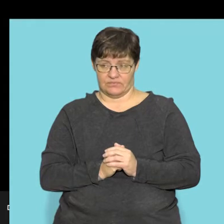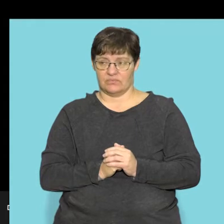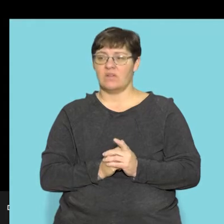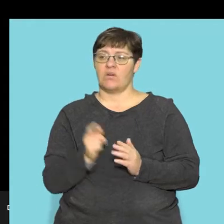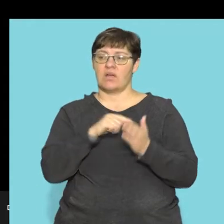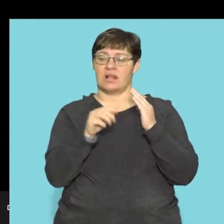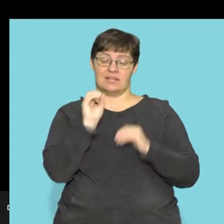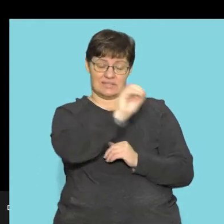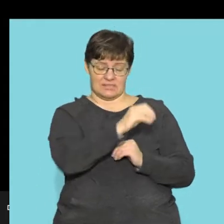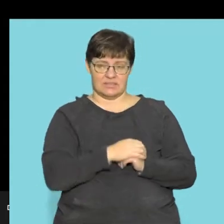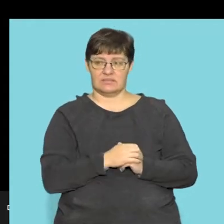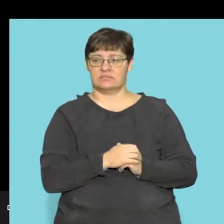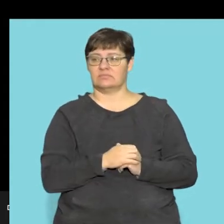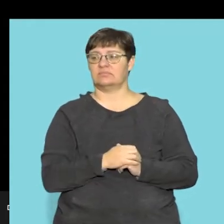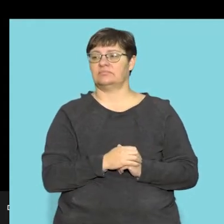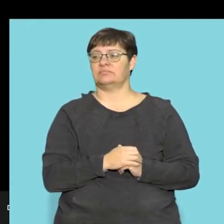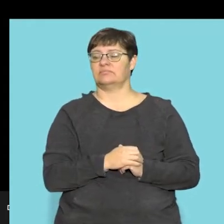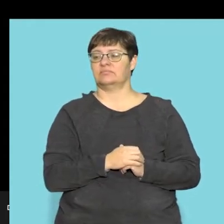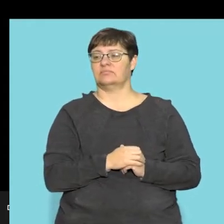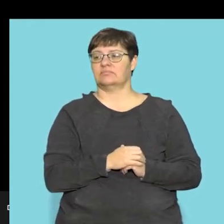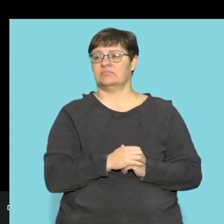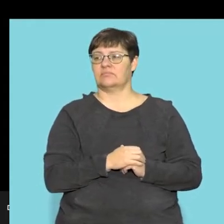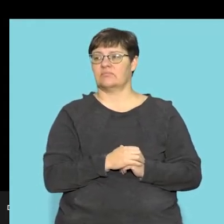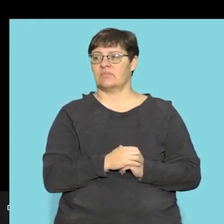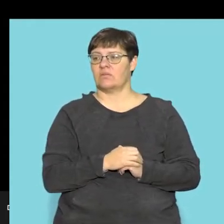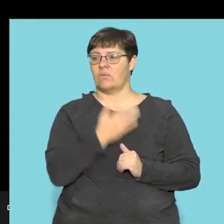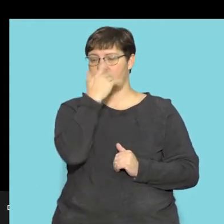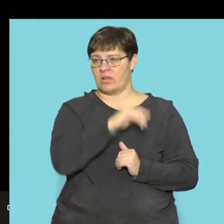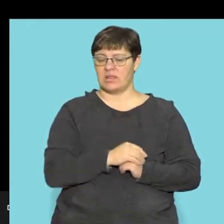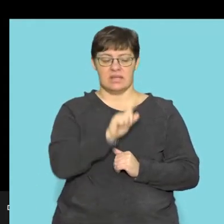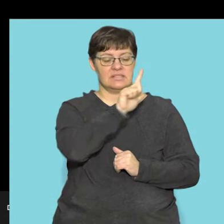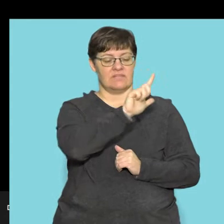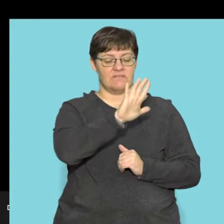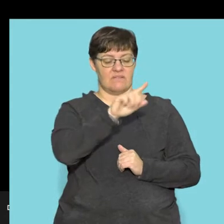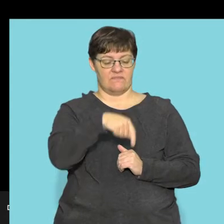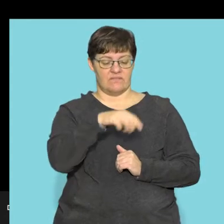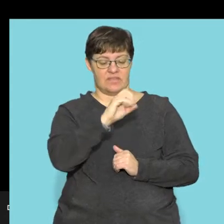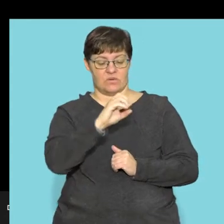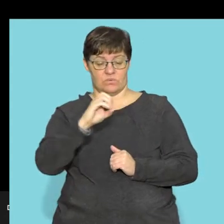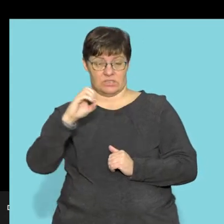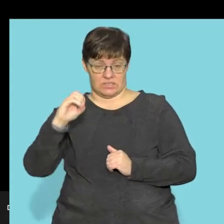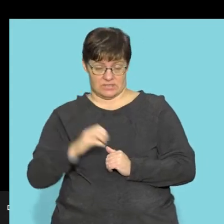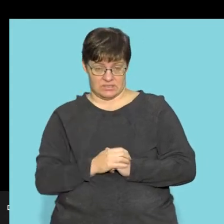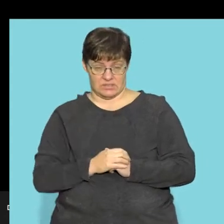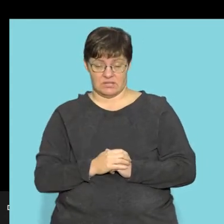therefore go to our calculator to do this. With our calculator, we know this is